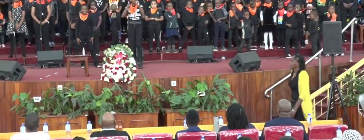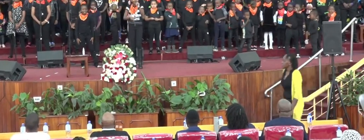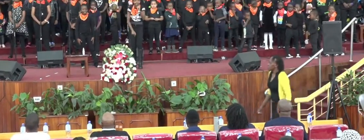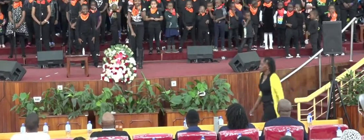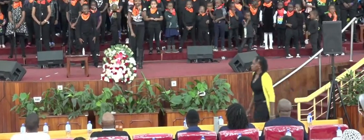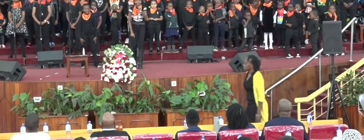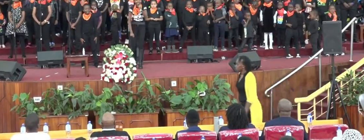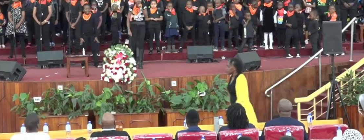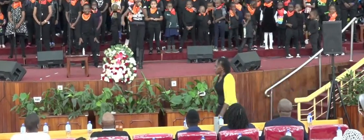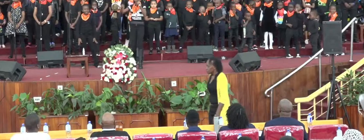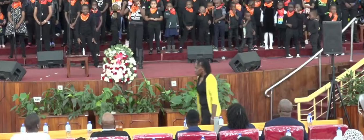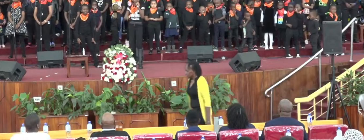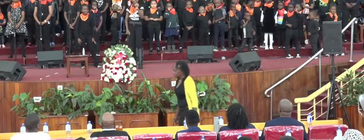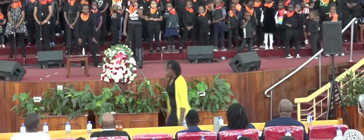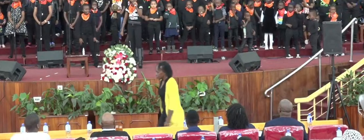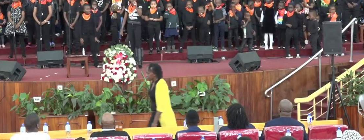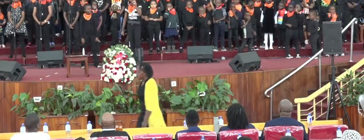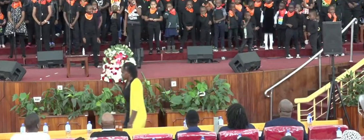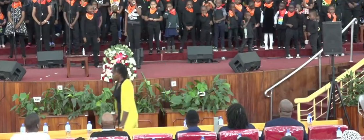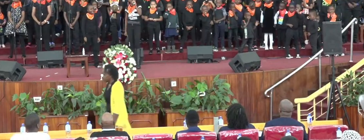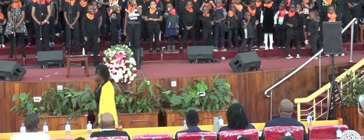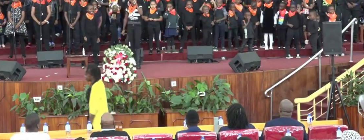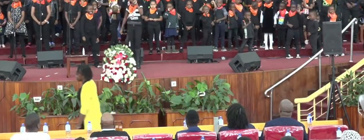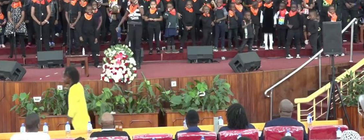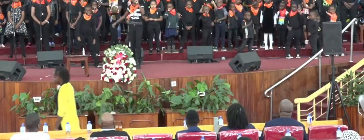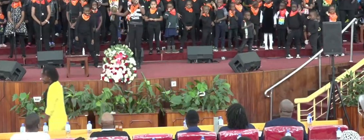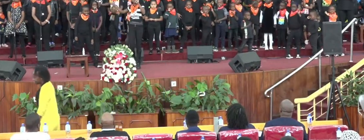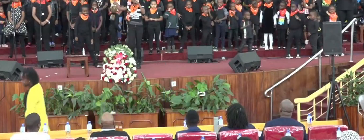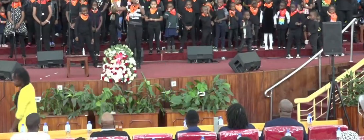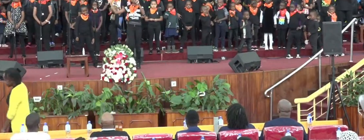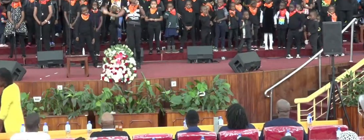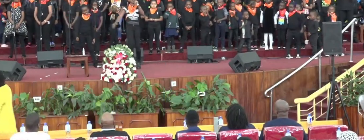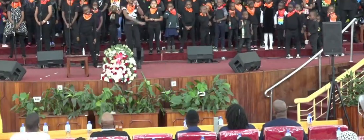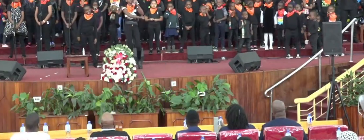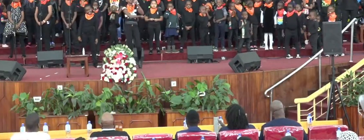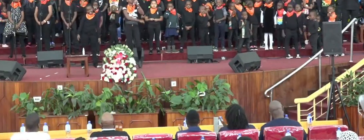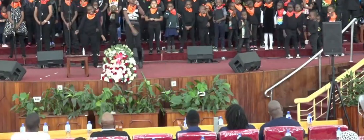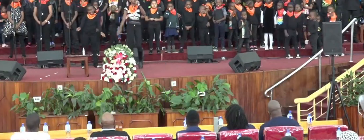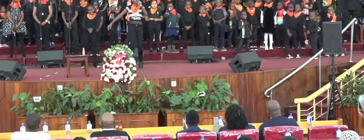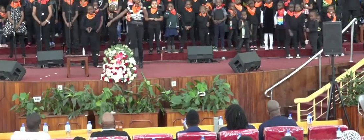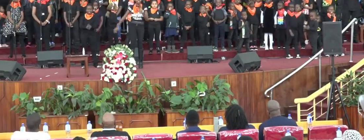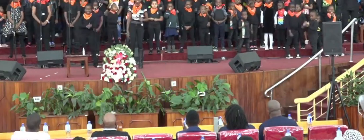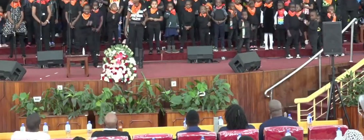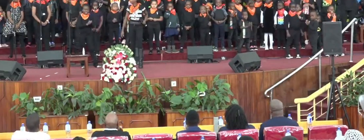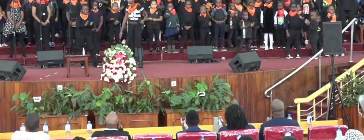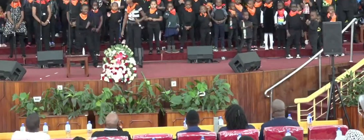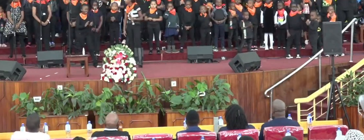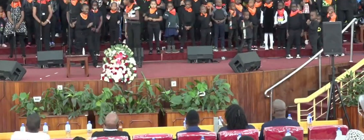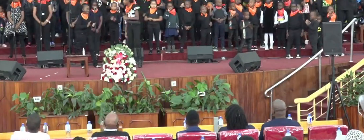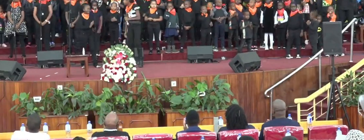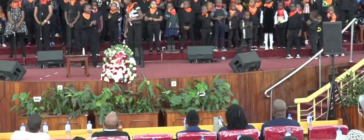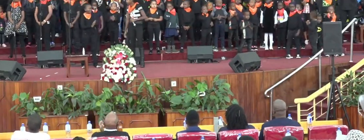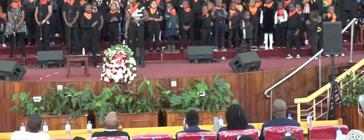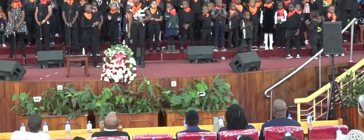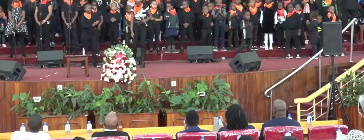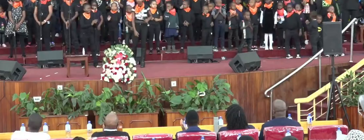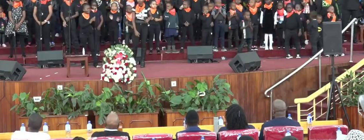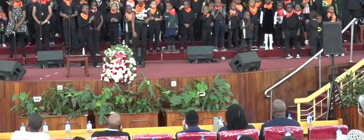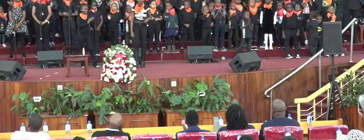Because today is our very own child-led service. Come on, let's give a round of applause.